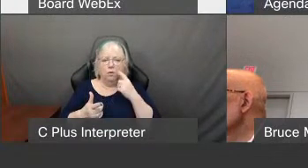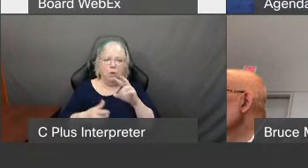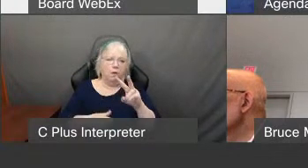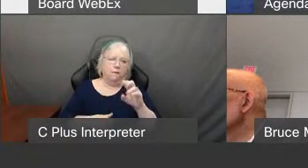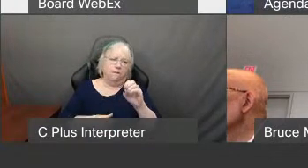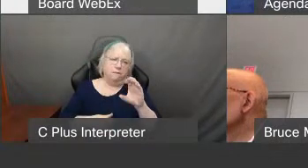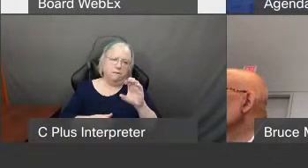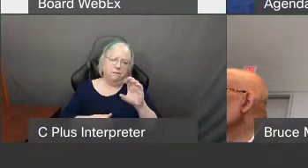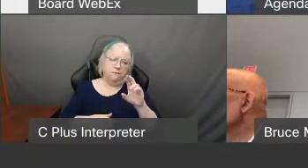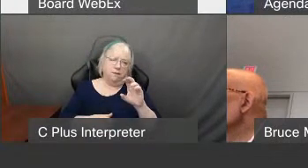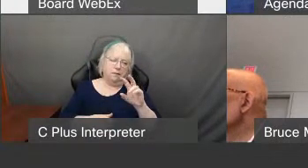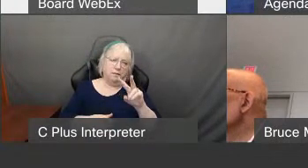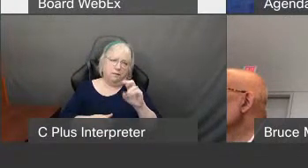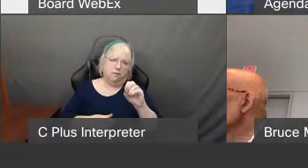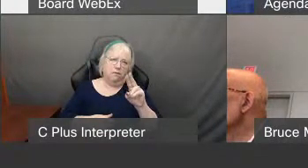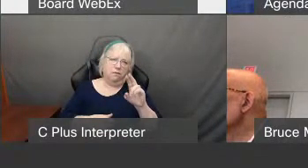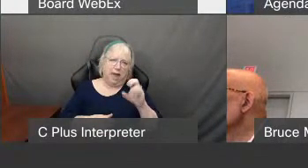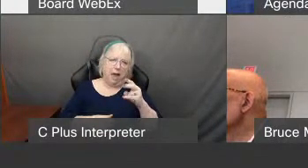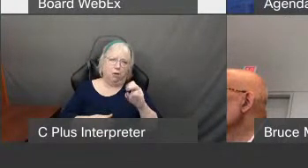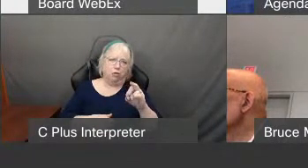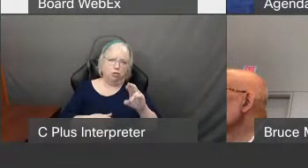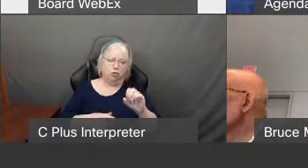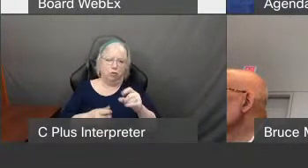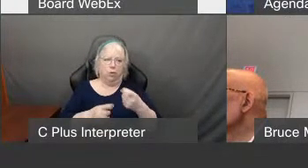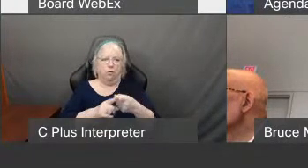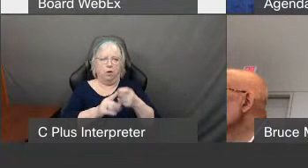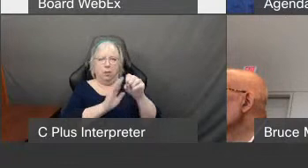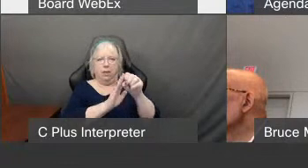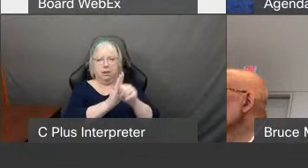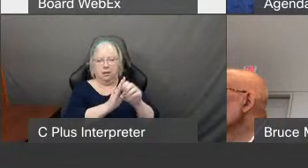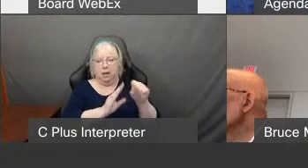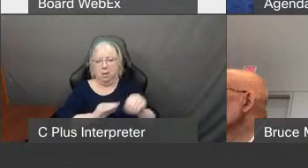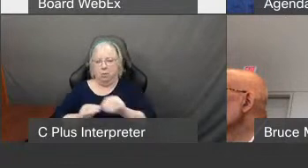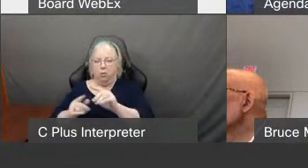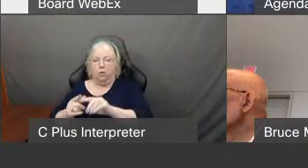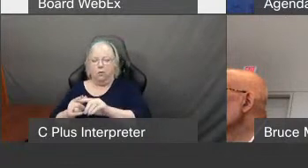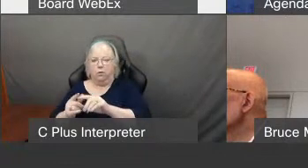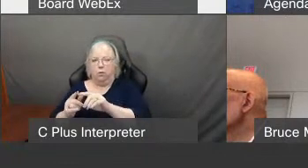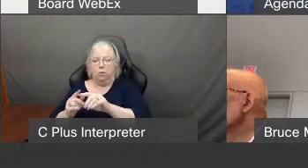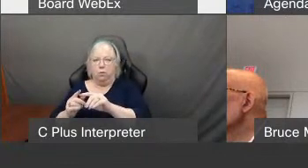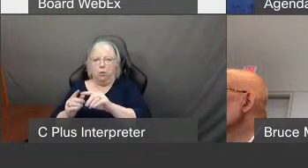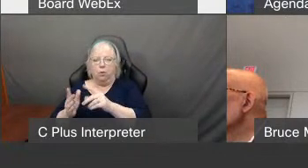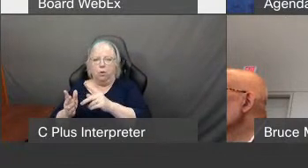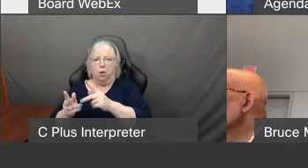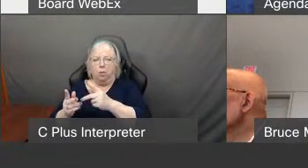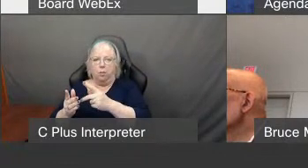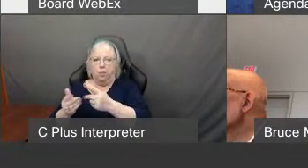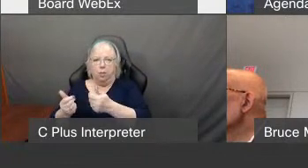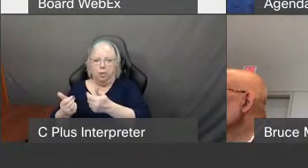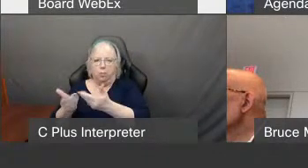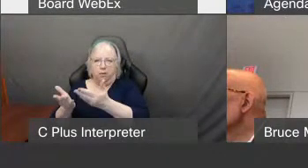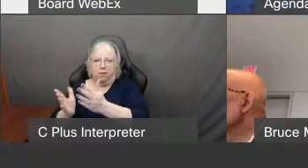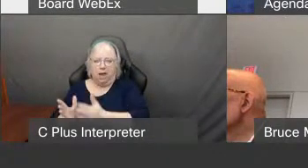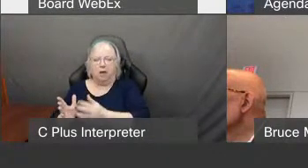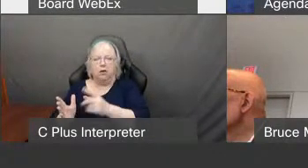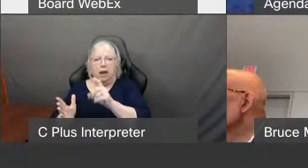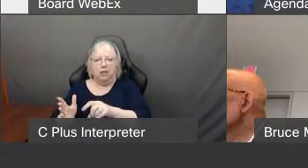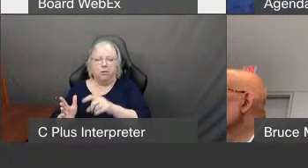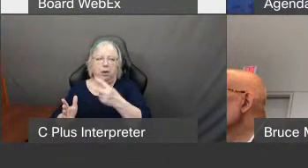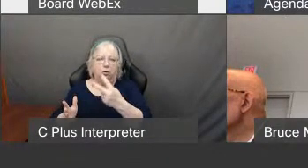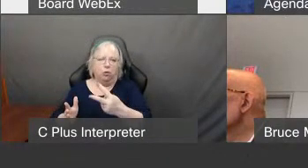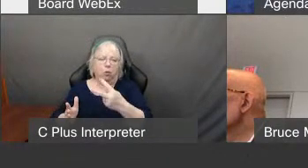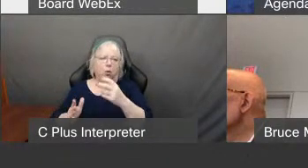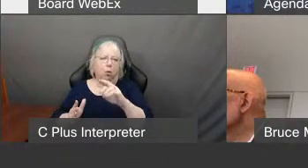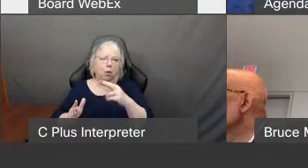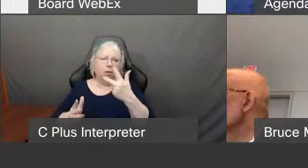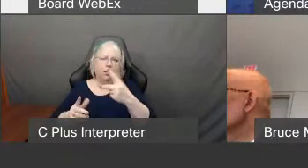the state to families, these have to be 2 and 3 star providers. And that's what I think is some of the most important thing about